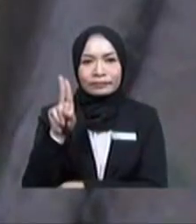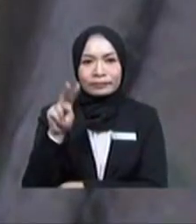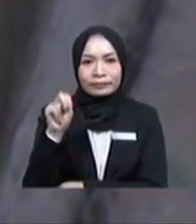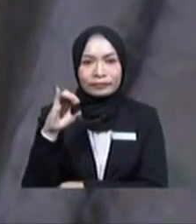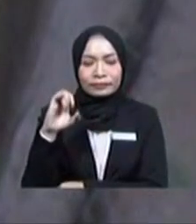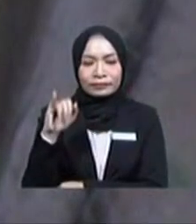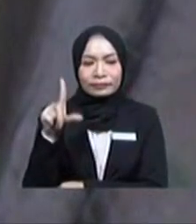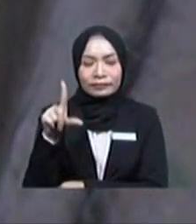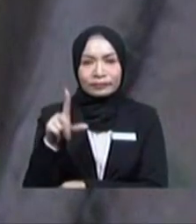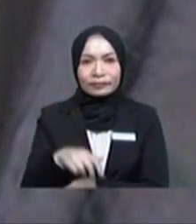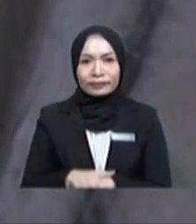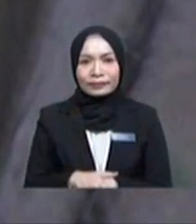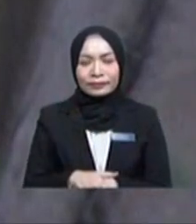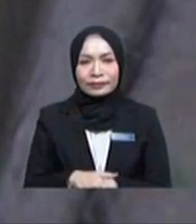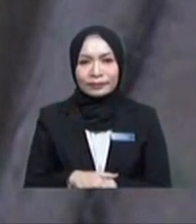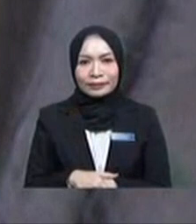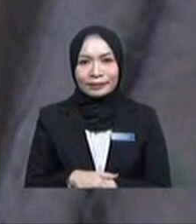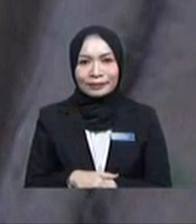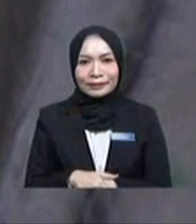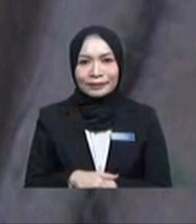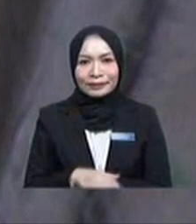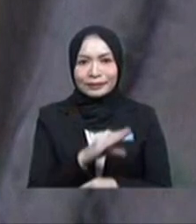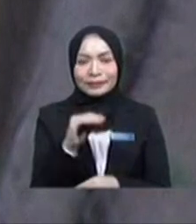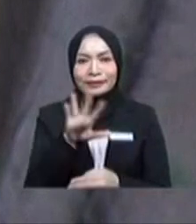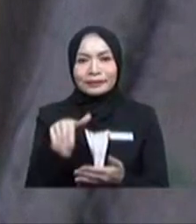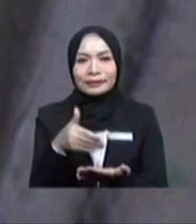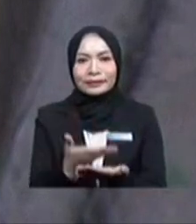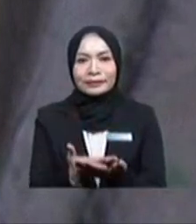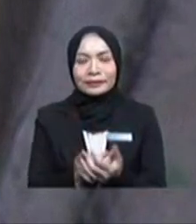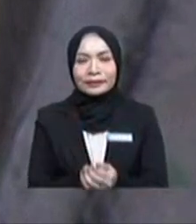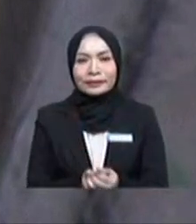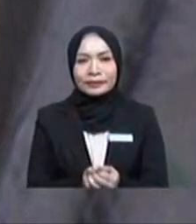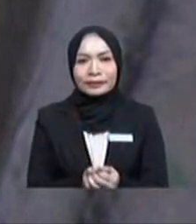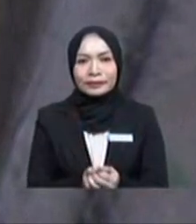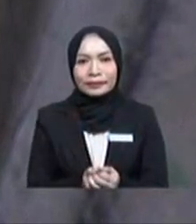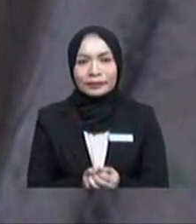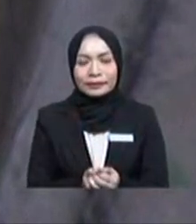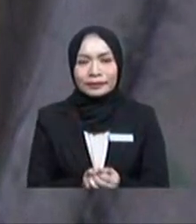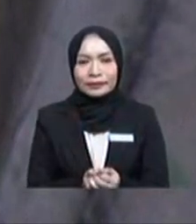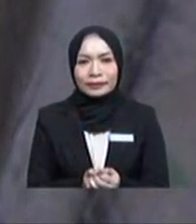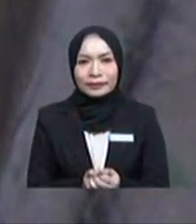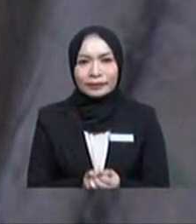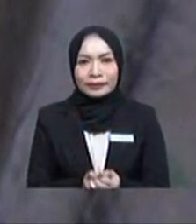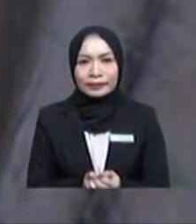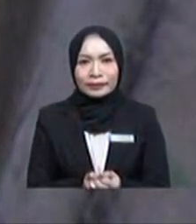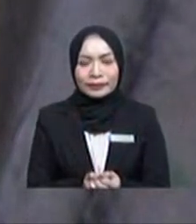partners, plenary speakers and workshop presenters, participants of ISEL 2022.